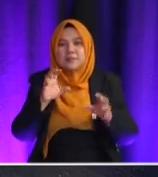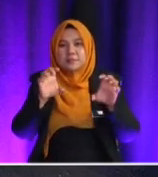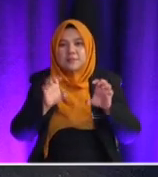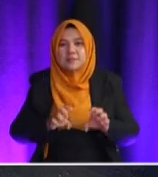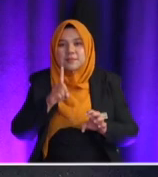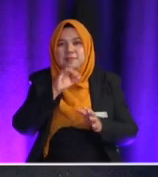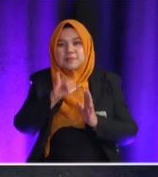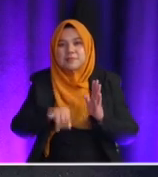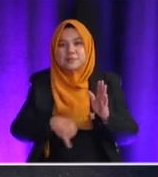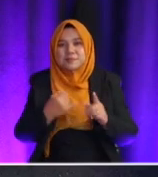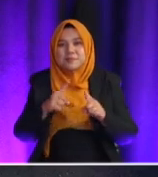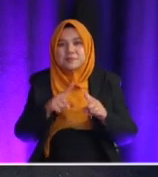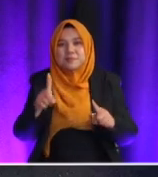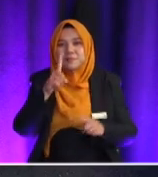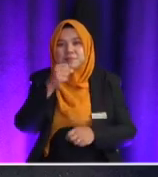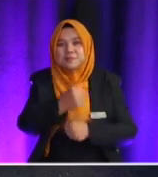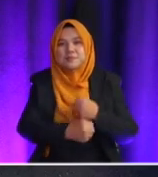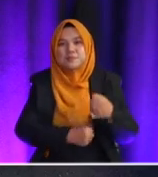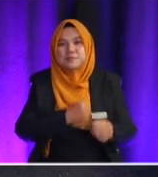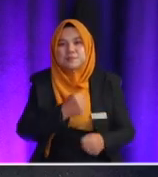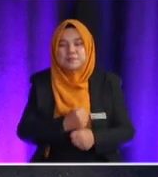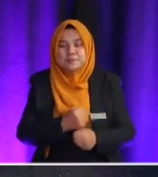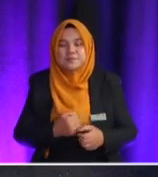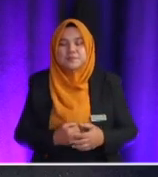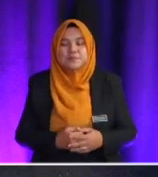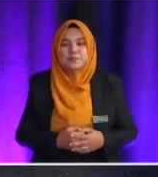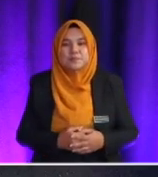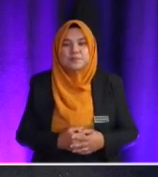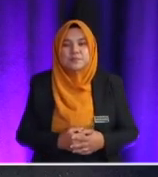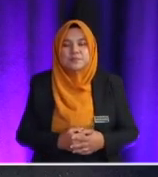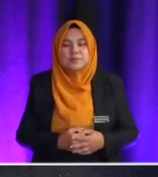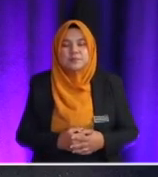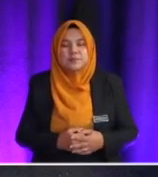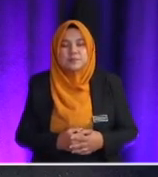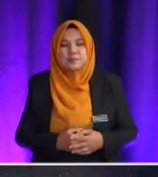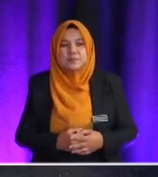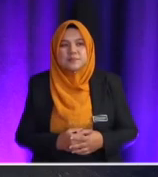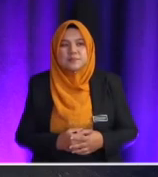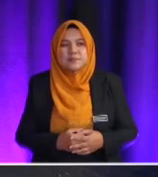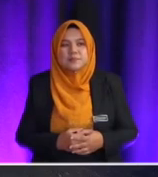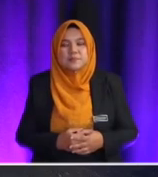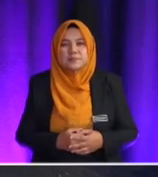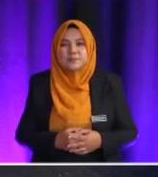not enough? I think we need to do it daily, right? Yes. Mm. But, okay, that's a good one.